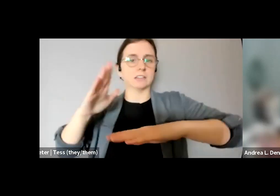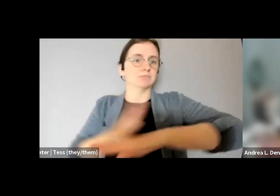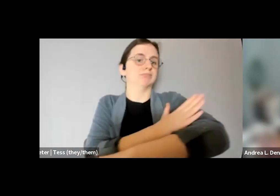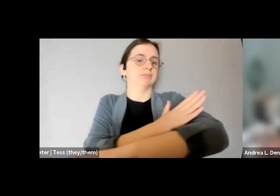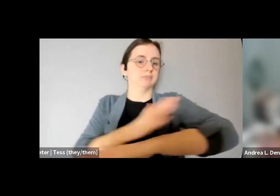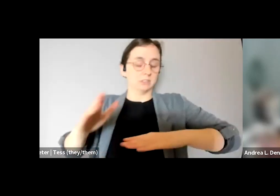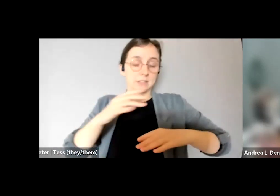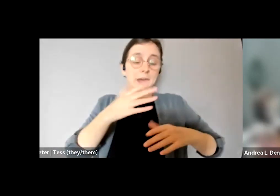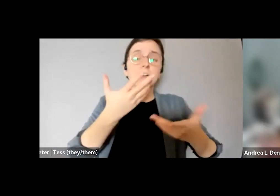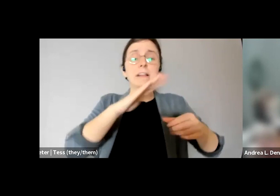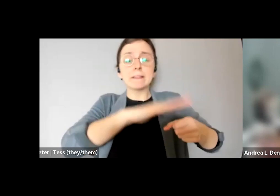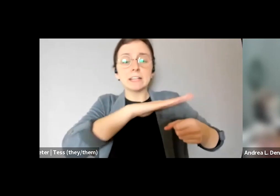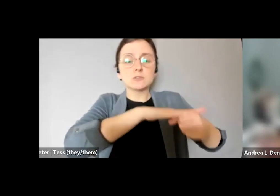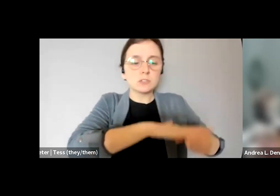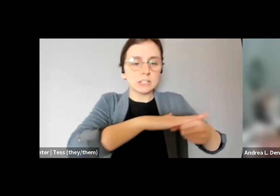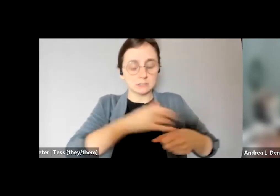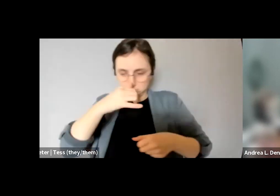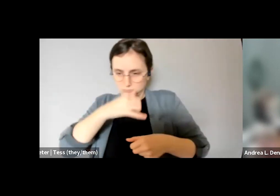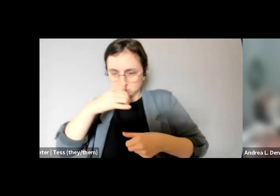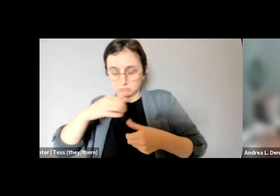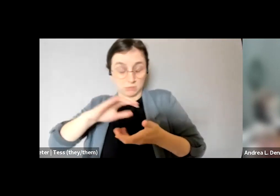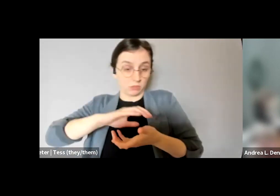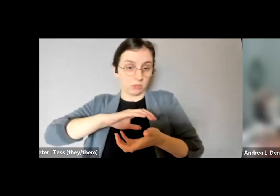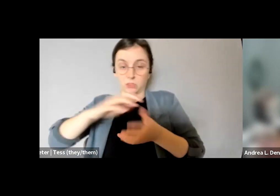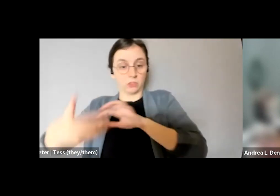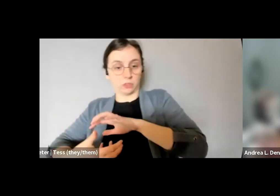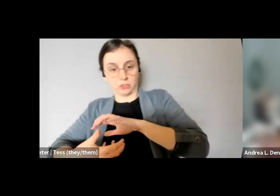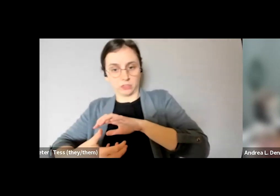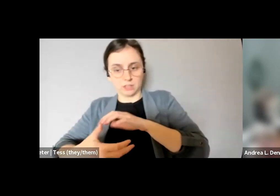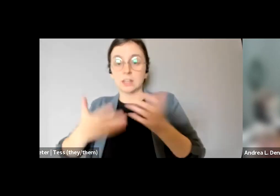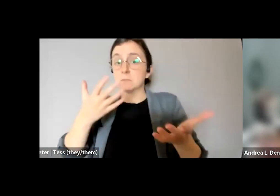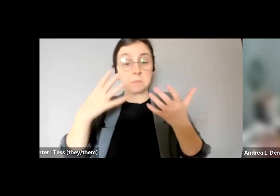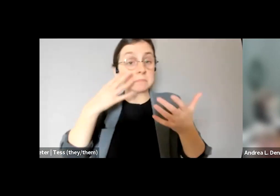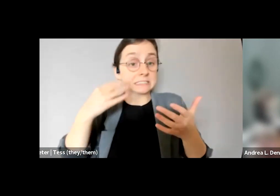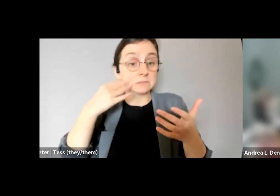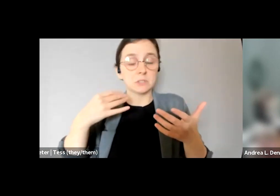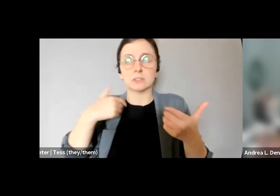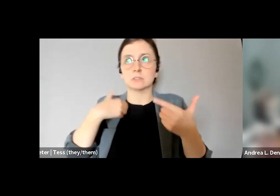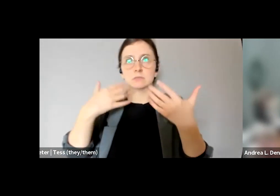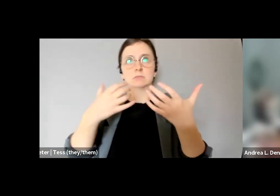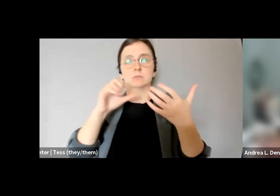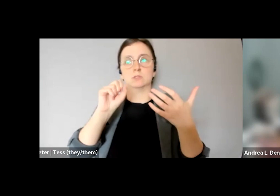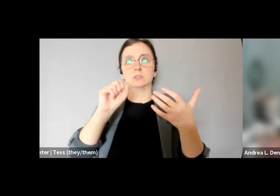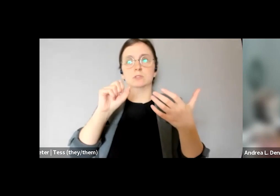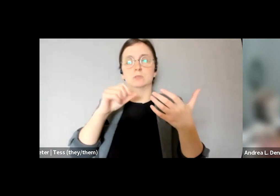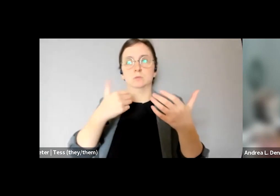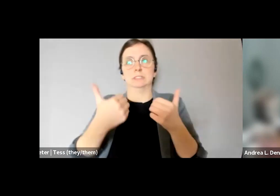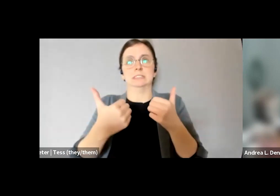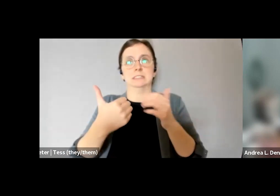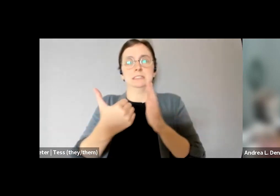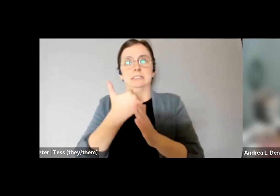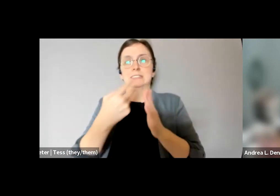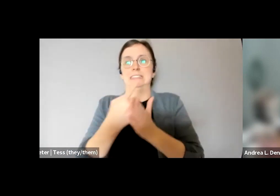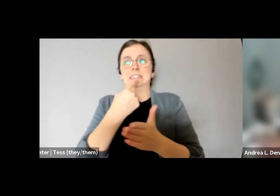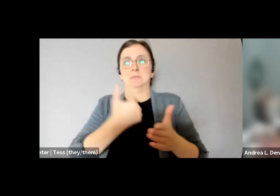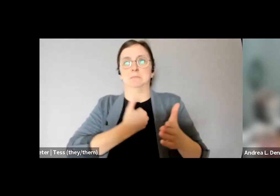very seriously distressed at the moment of being suicidal. But I also think it's important to recognize that there might be individuals who